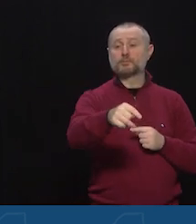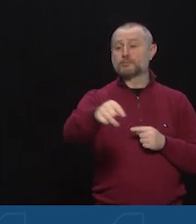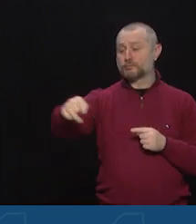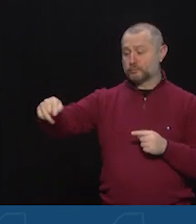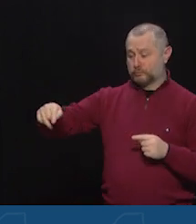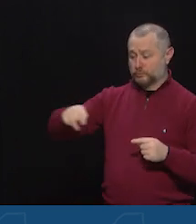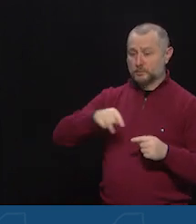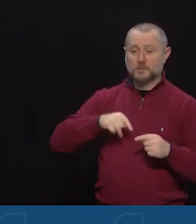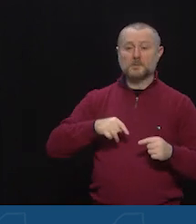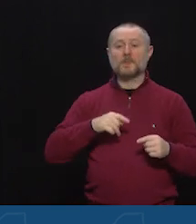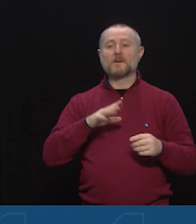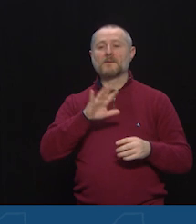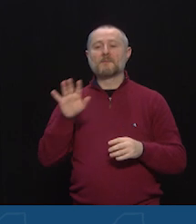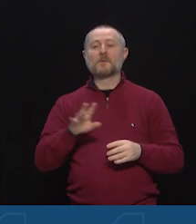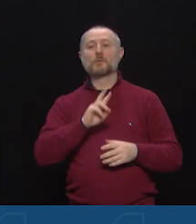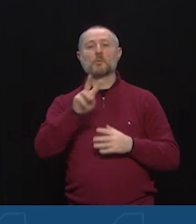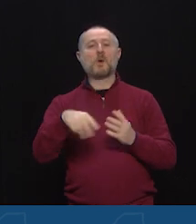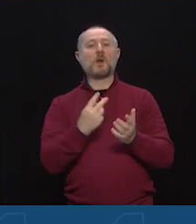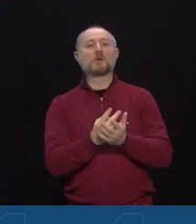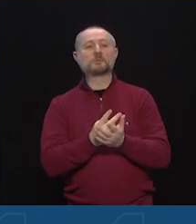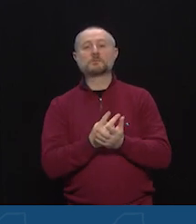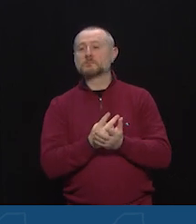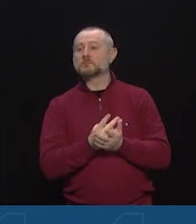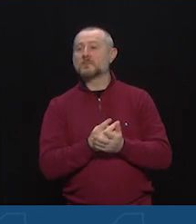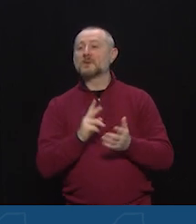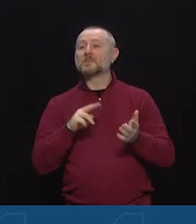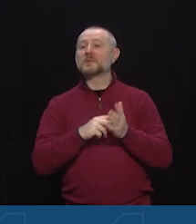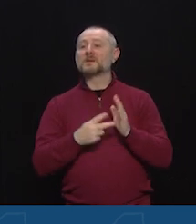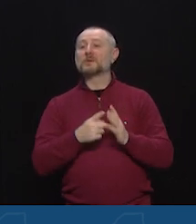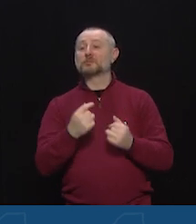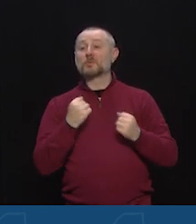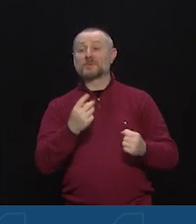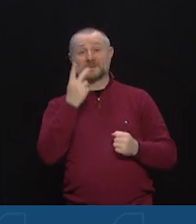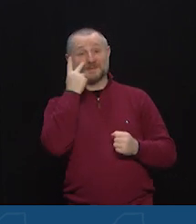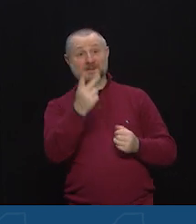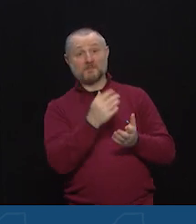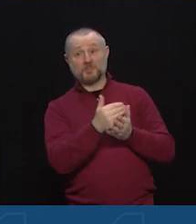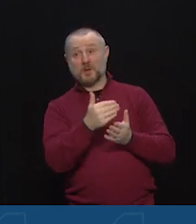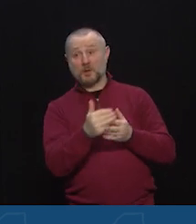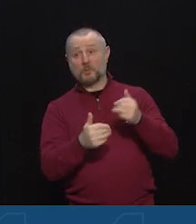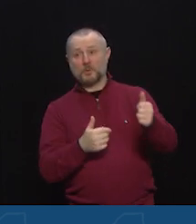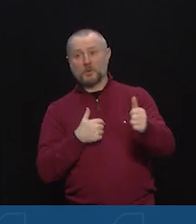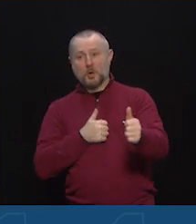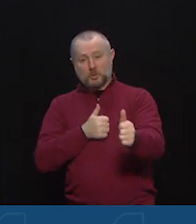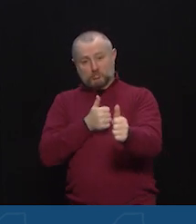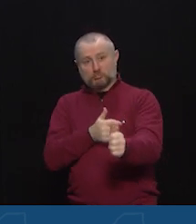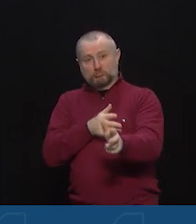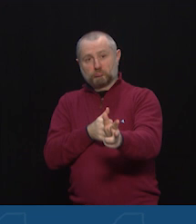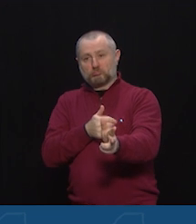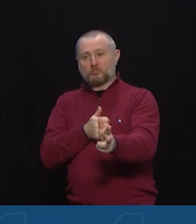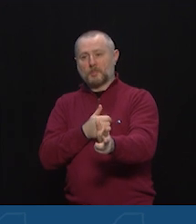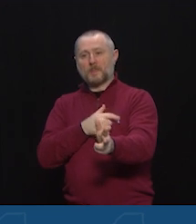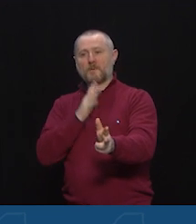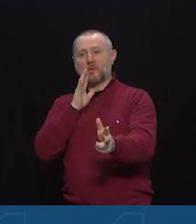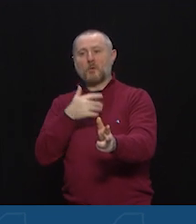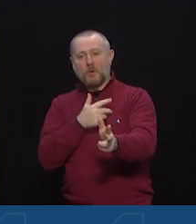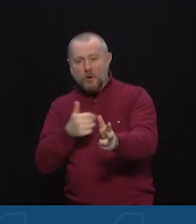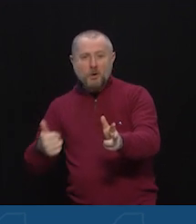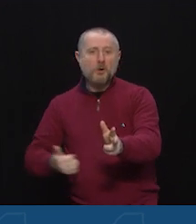to cover. So if you see a plow on the road and it's in front of you, don't try and go in front of the